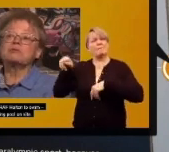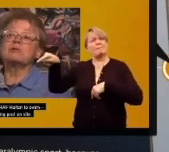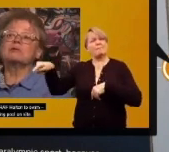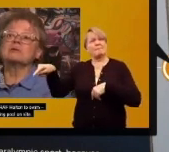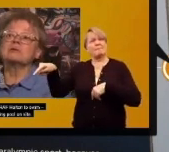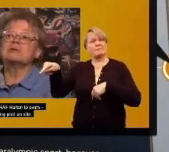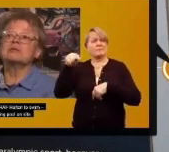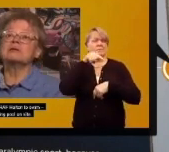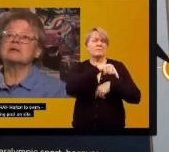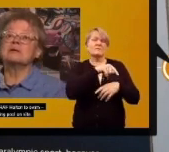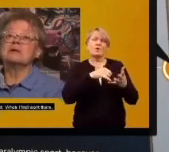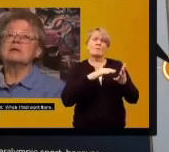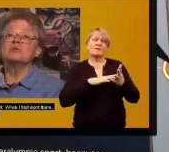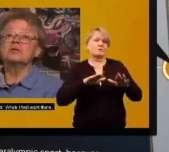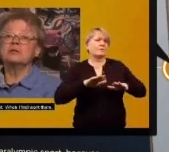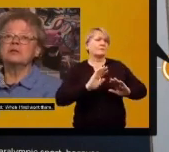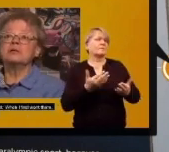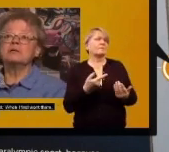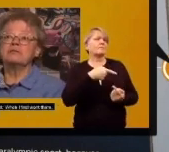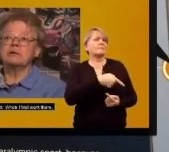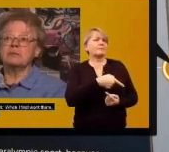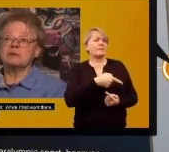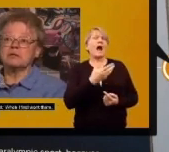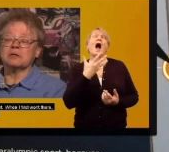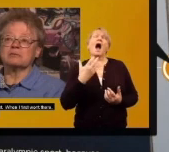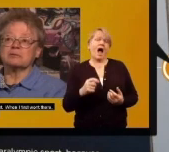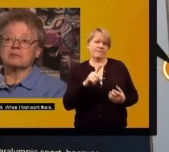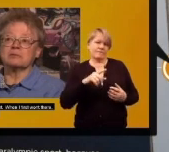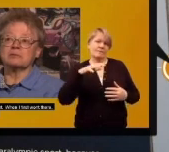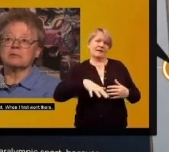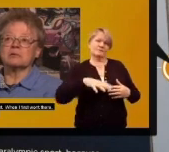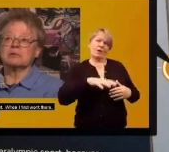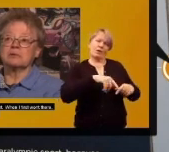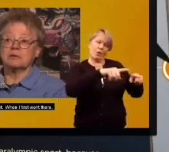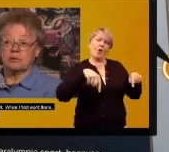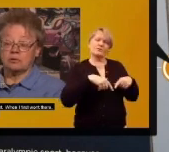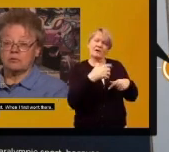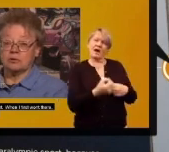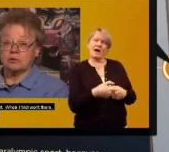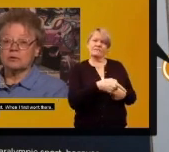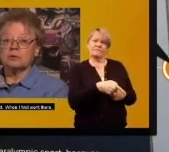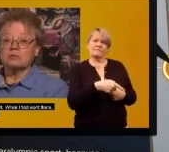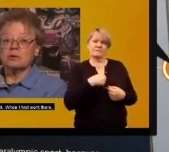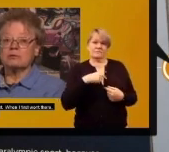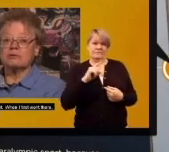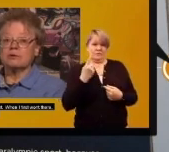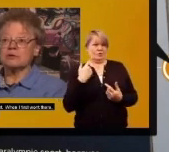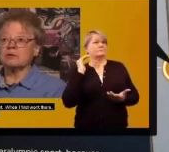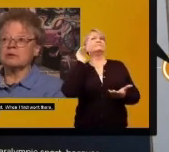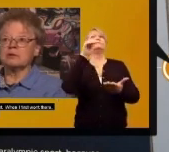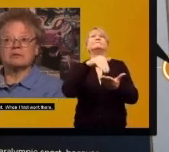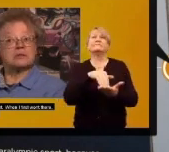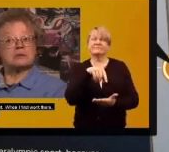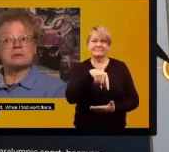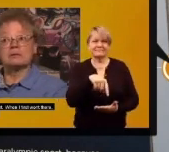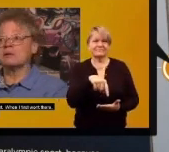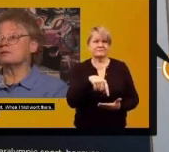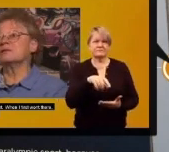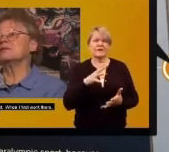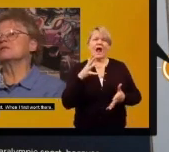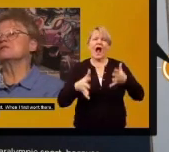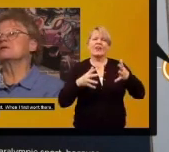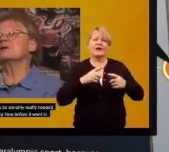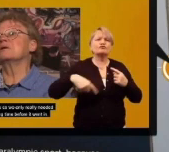have a swimming pool on site. We did have a basketball court. When I first went there was